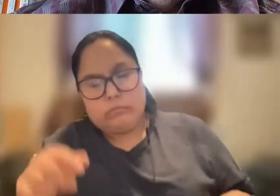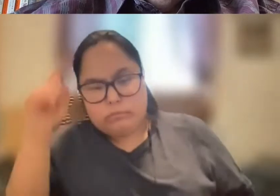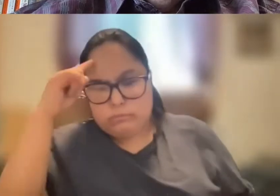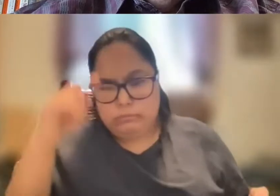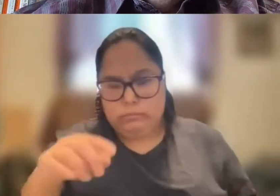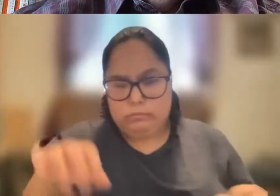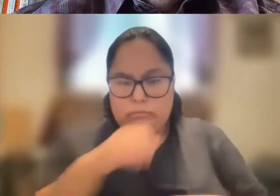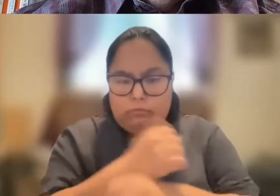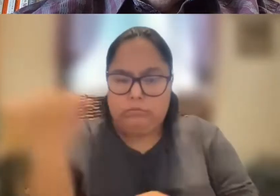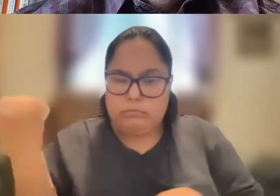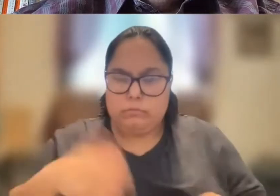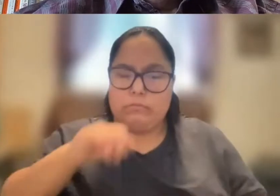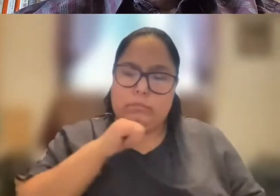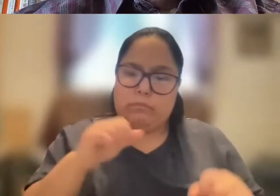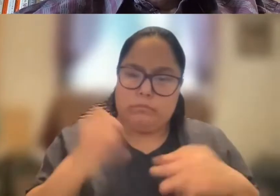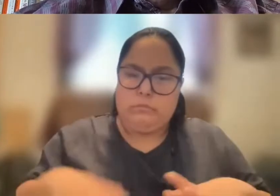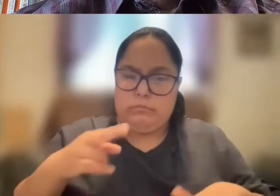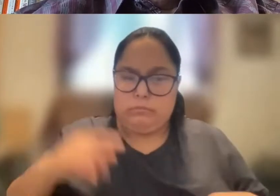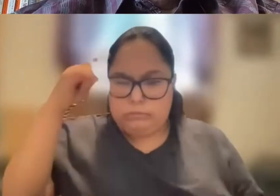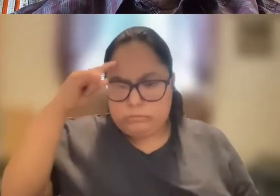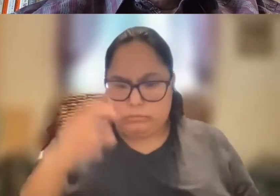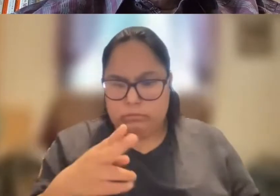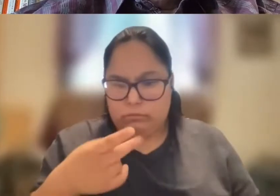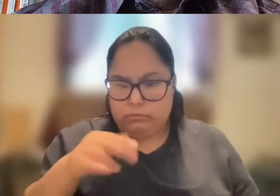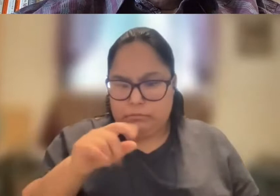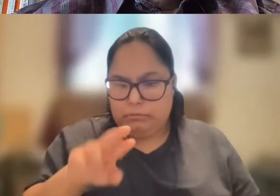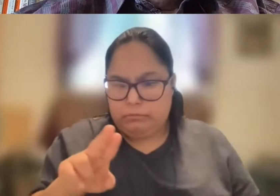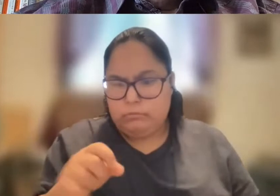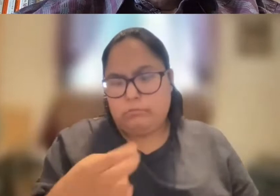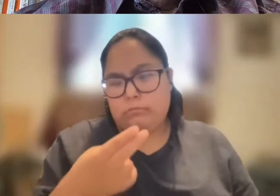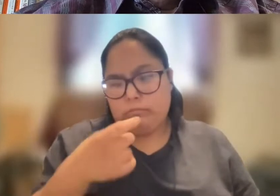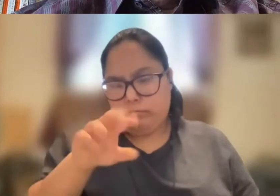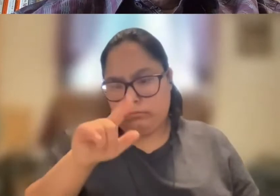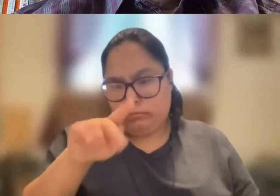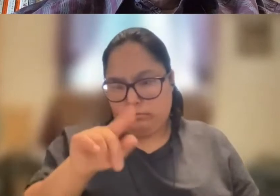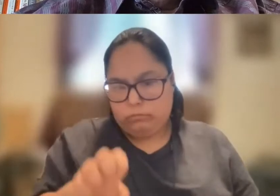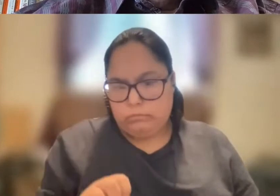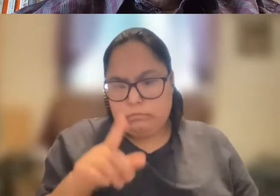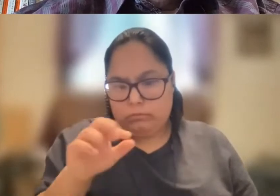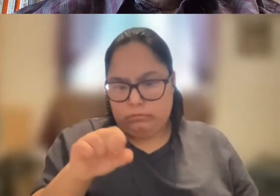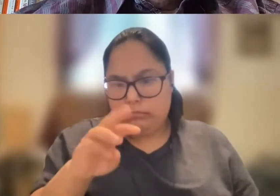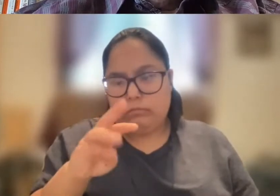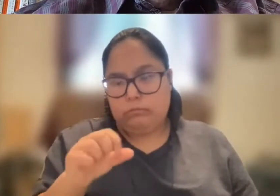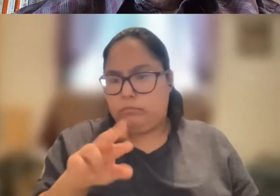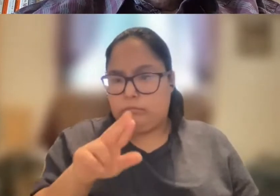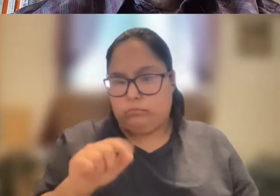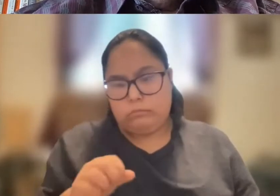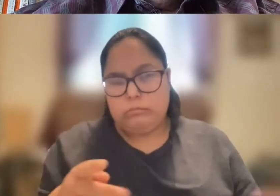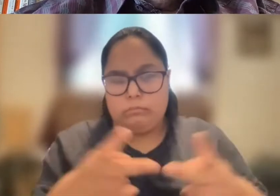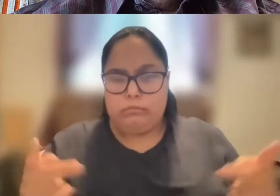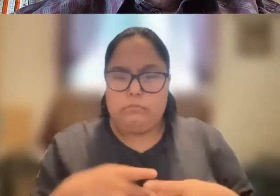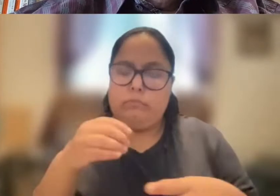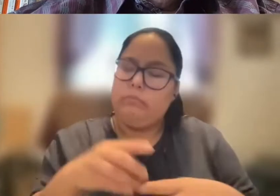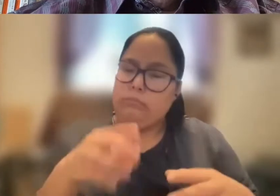So this lawsuit came up, and it was called the Purge Lawsuit. Those of us that were part of the